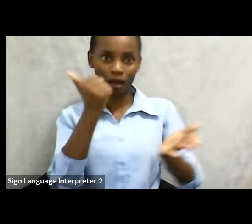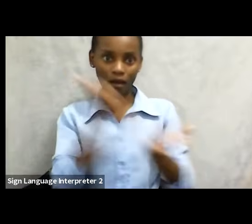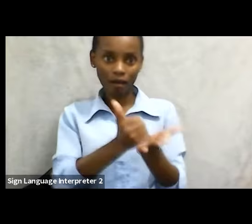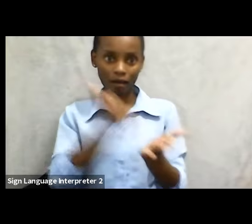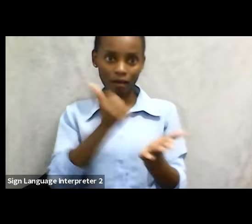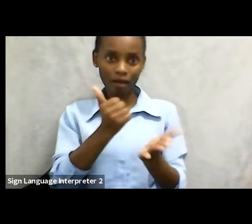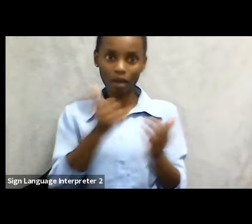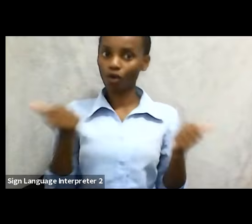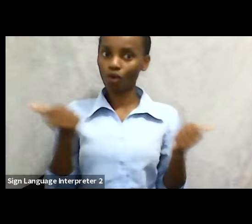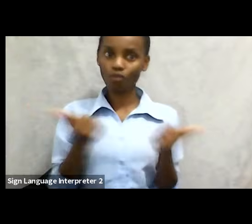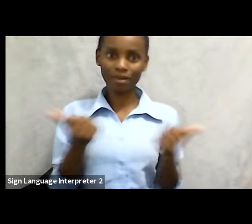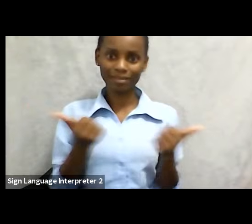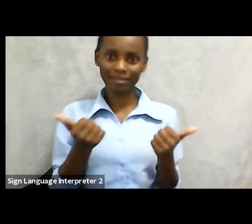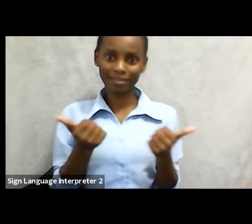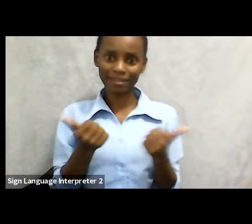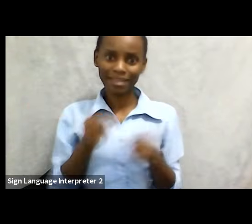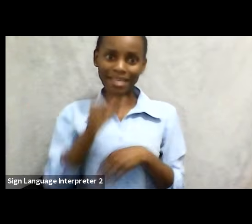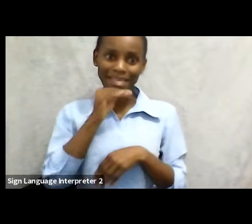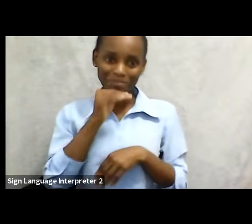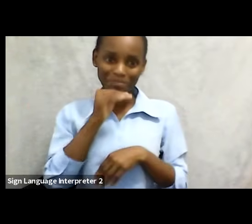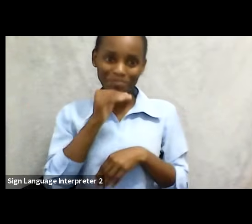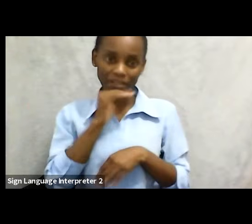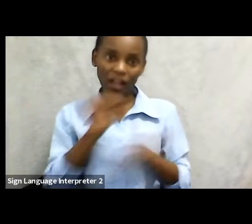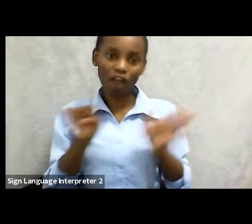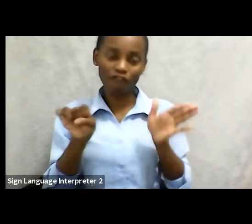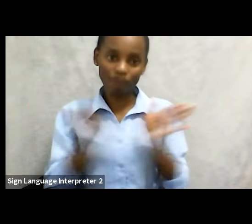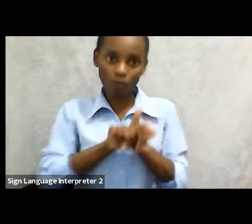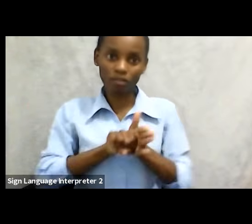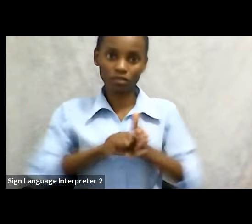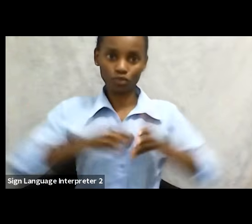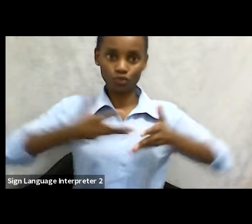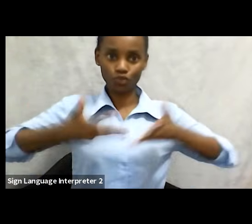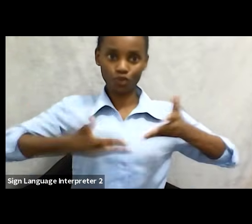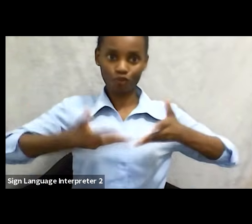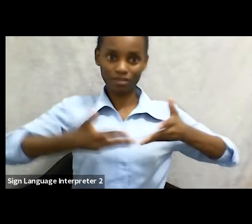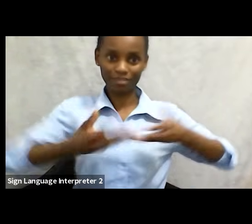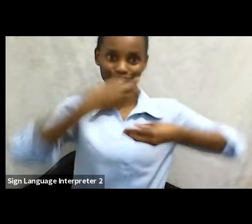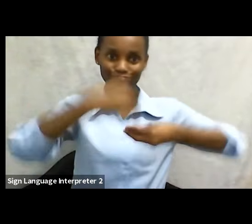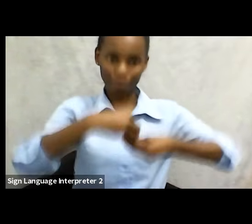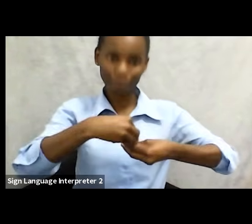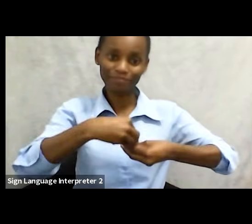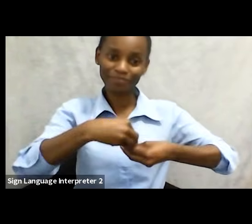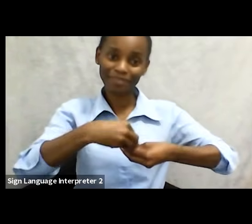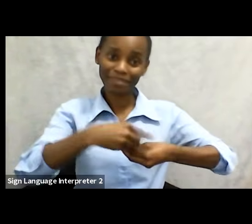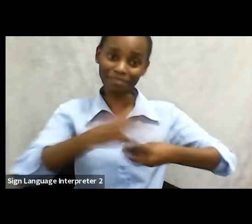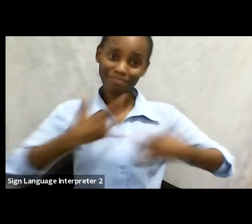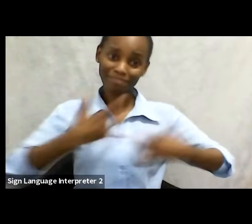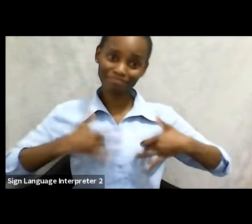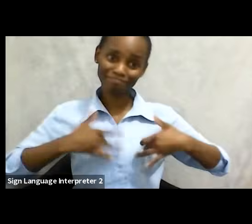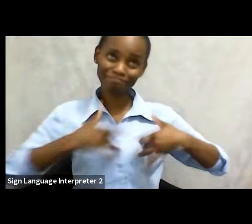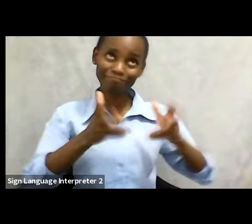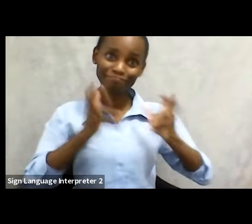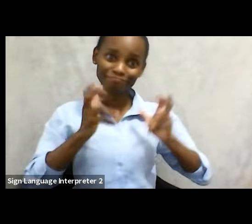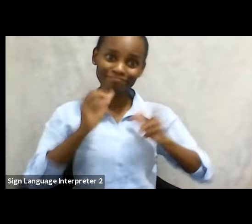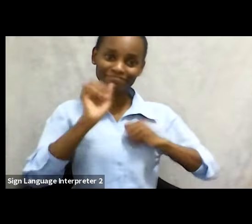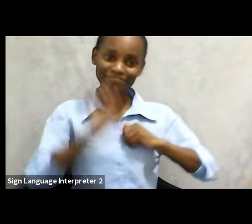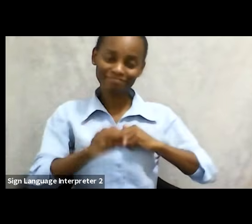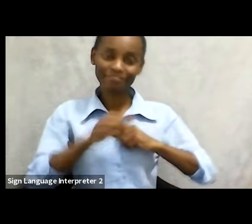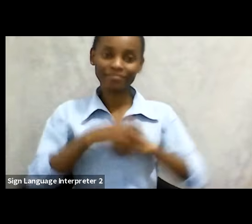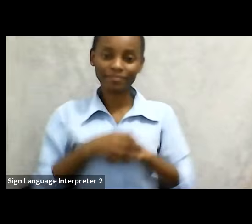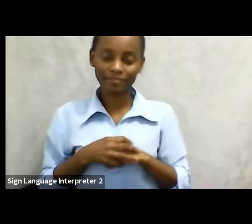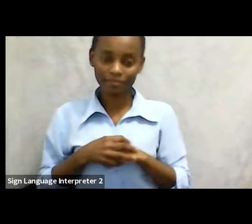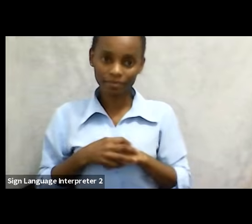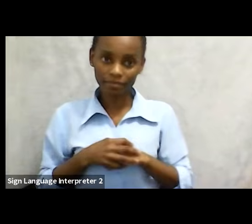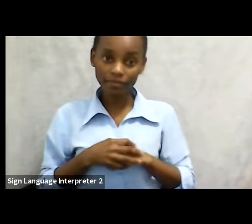get, it's a full whammy. And that's what I'm taking away with me today. You also